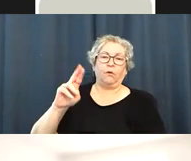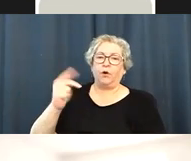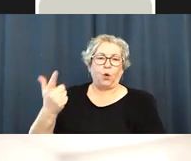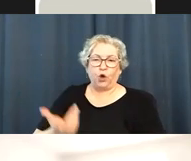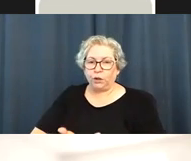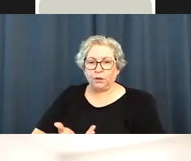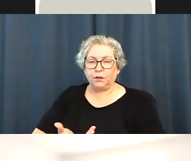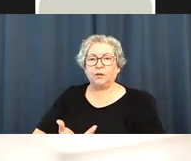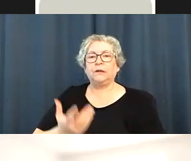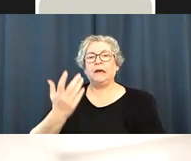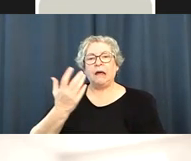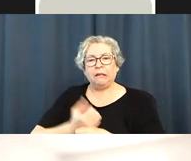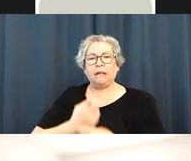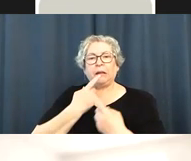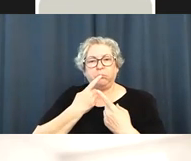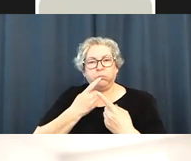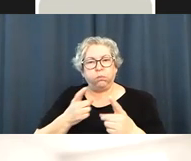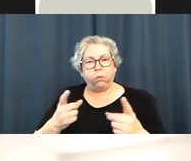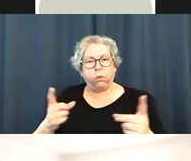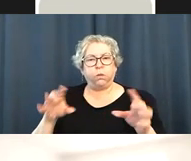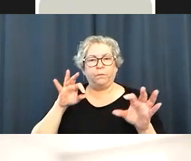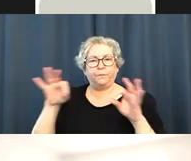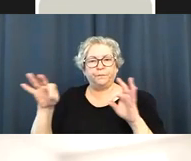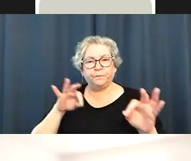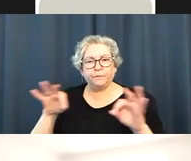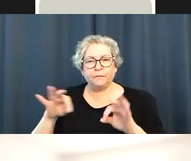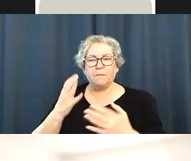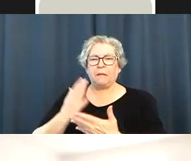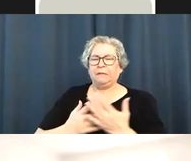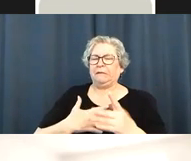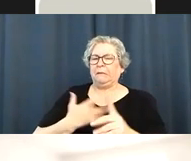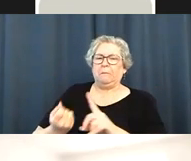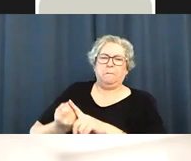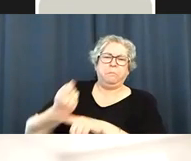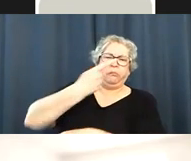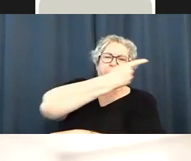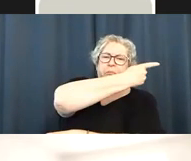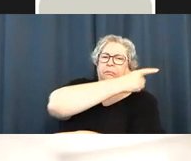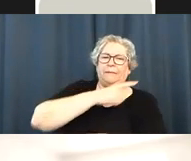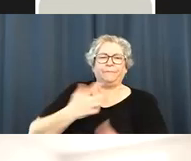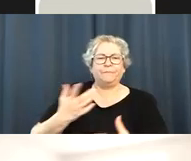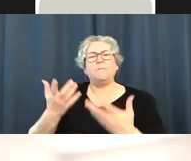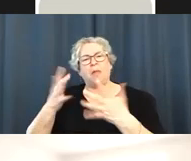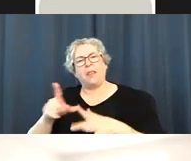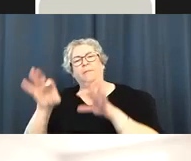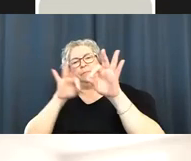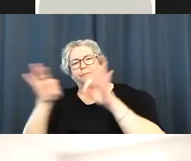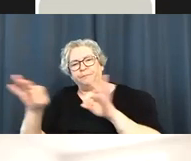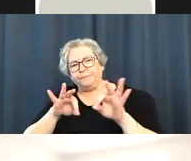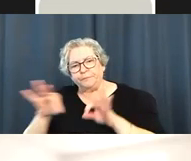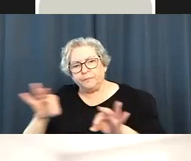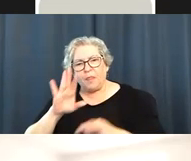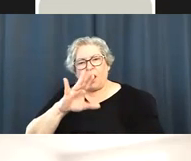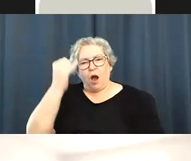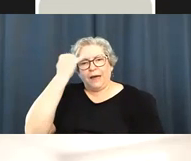let them get that idea out, right? Even if it may seem like it's outside of the box, right? Let them get their ideas out